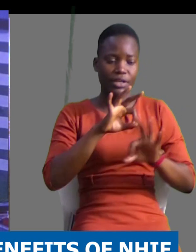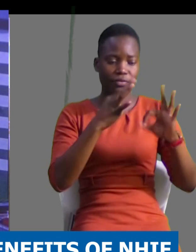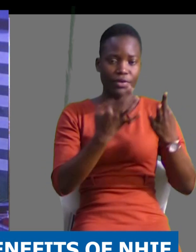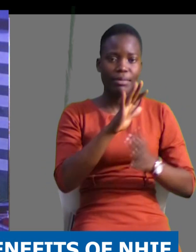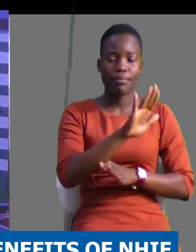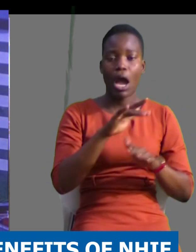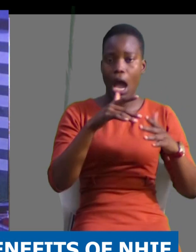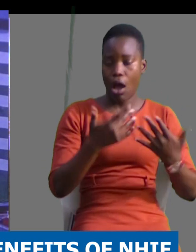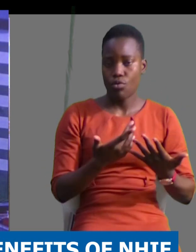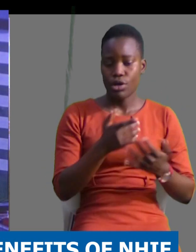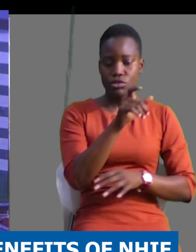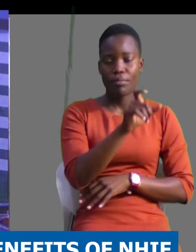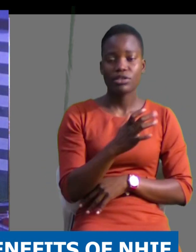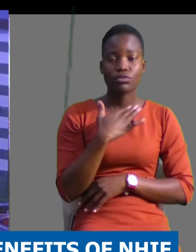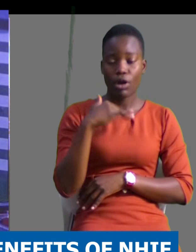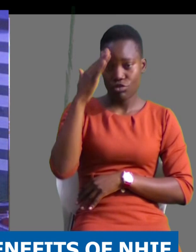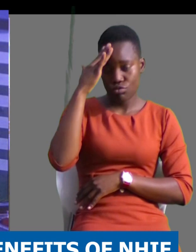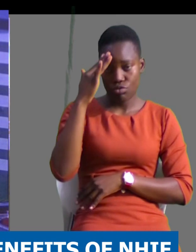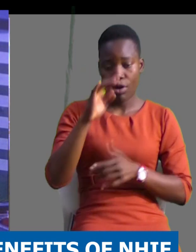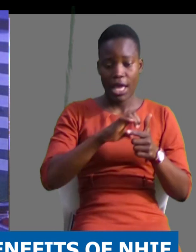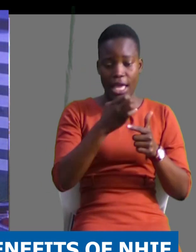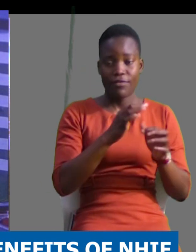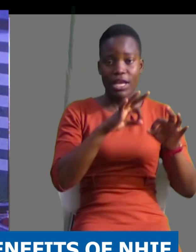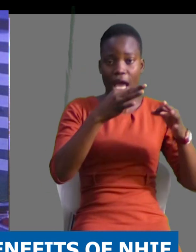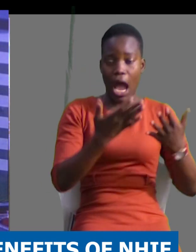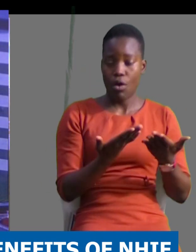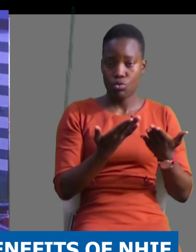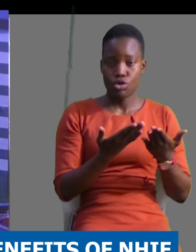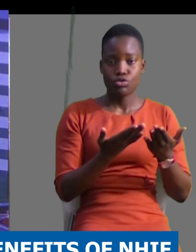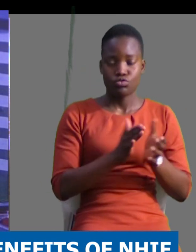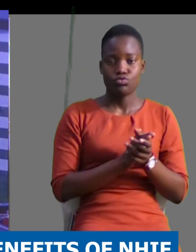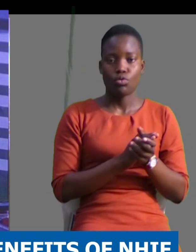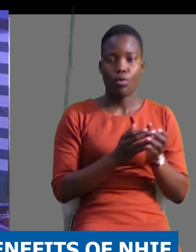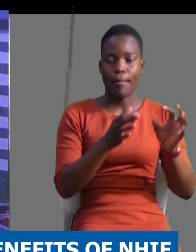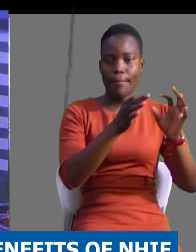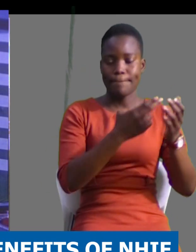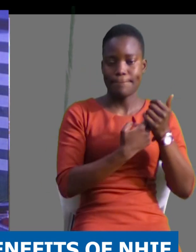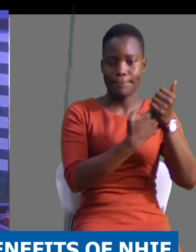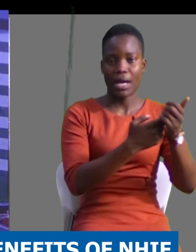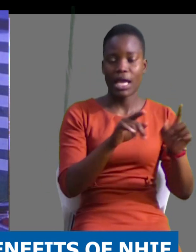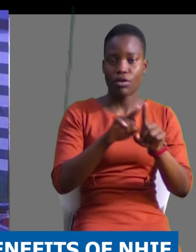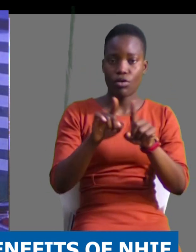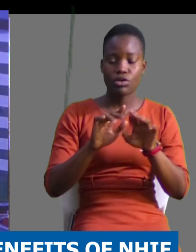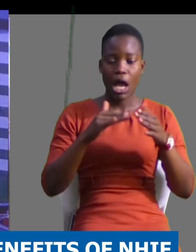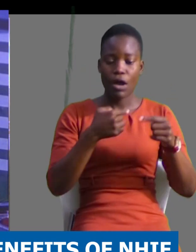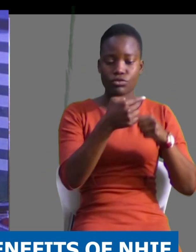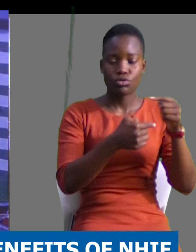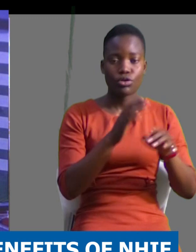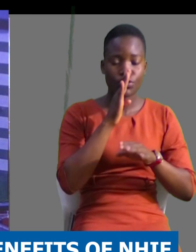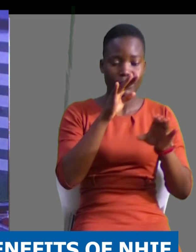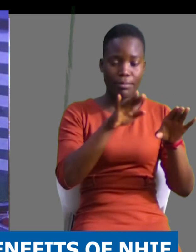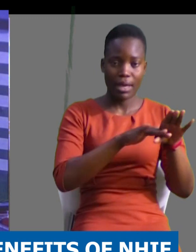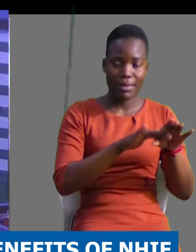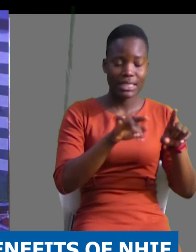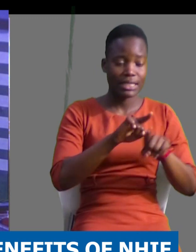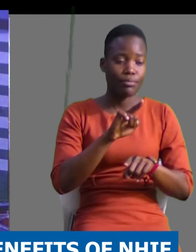benefit to the entire family? Yeah. So somebody would really want to know even how to be part of the membership and how to maintain being the members